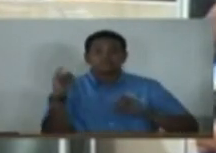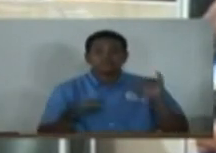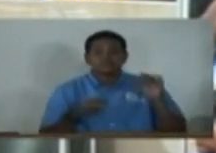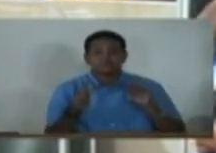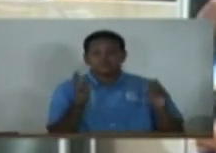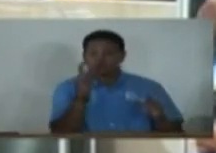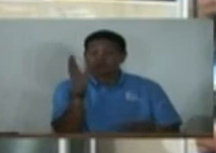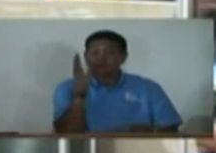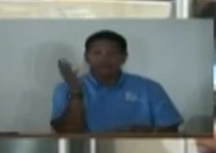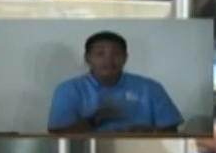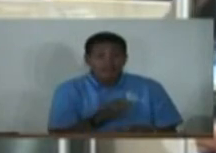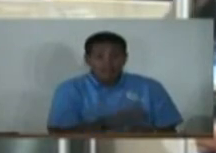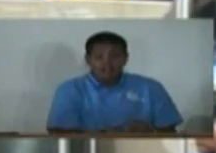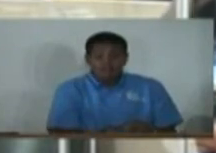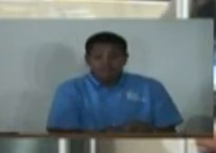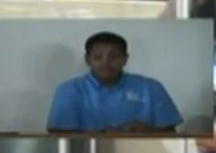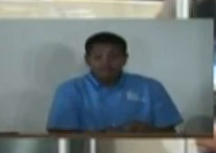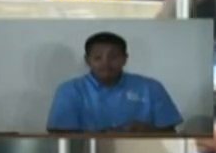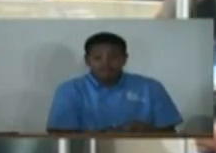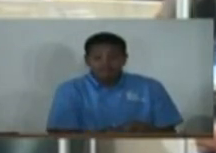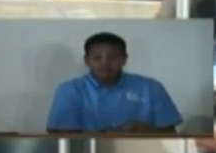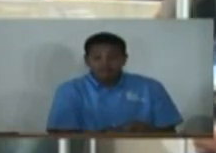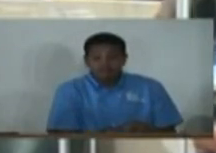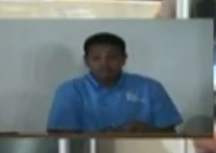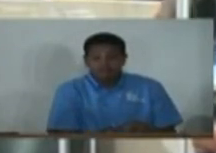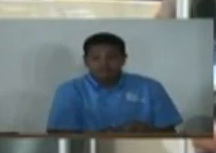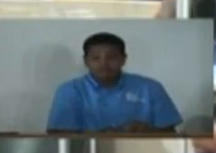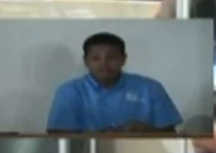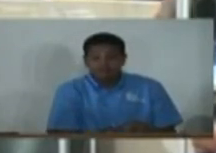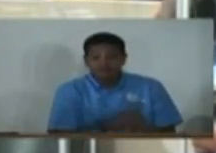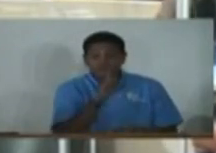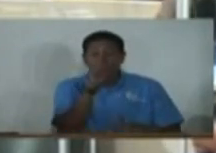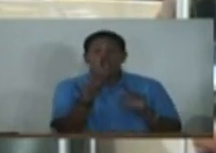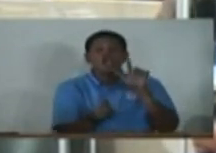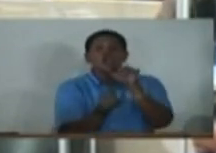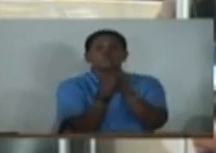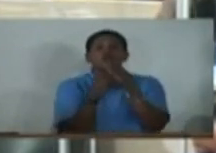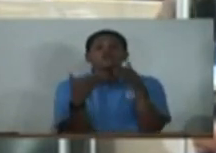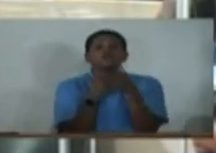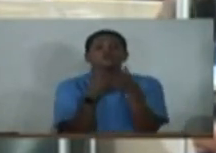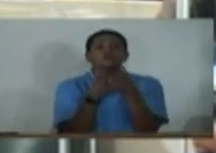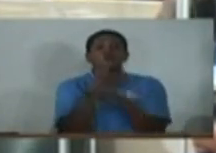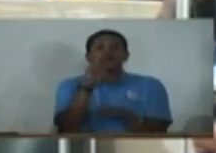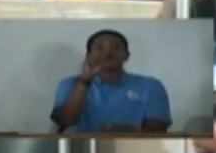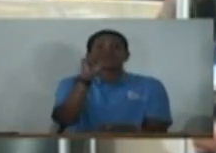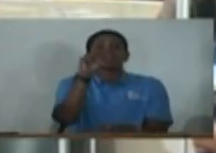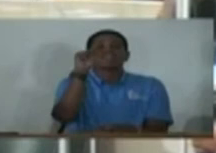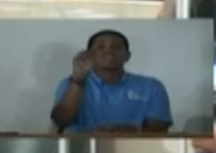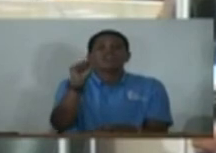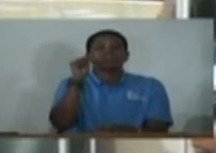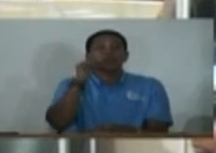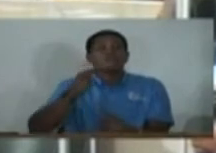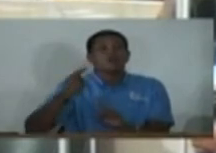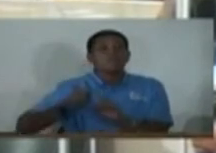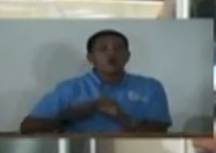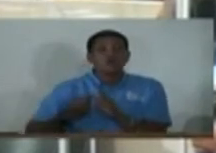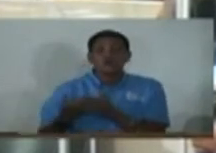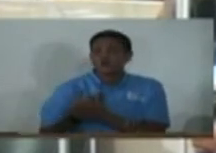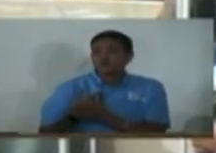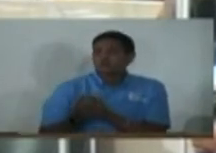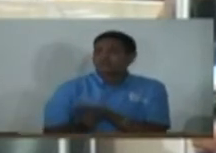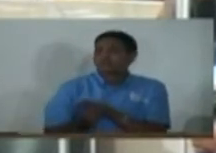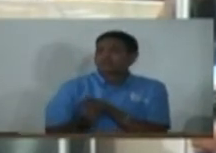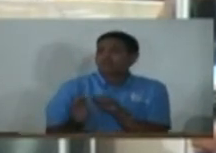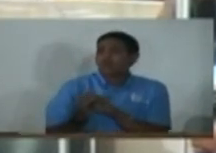here, is that there are emerging new variants. Almost on a monthly basis, you are hearing of a